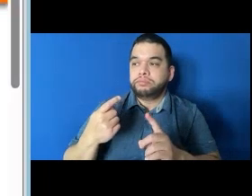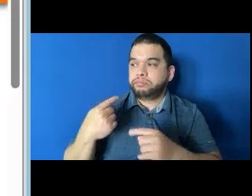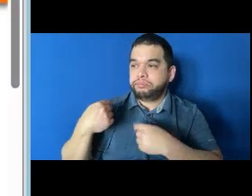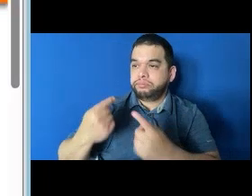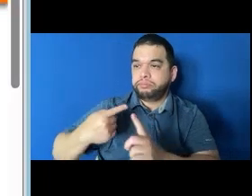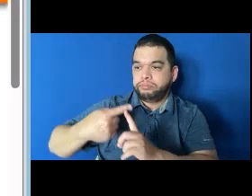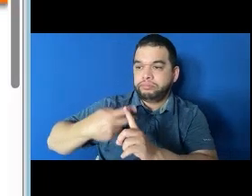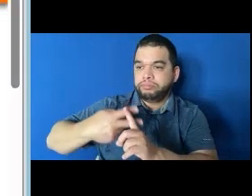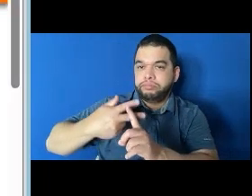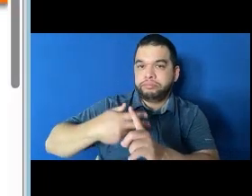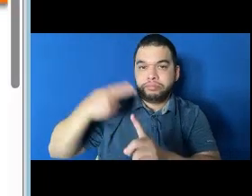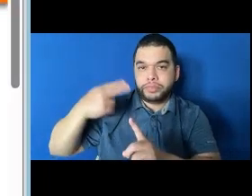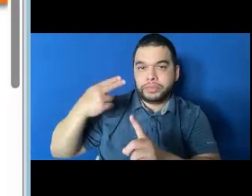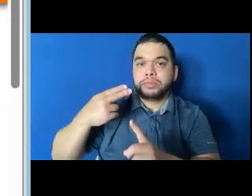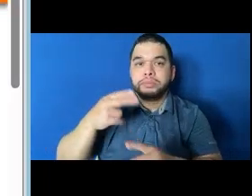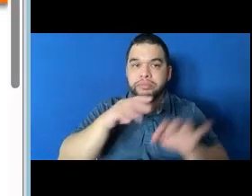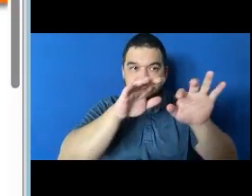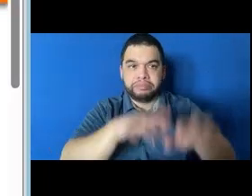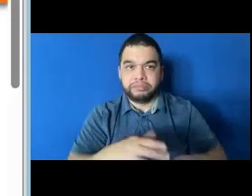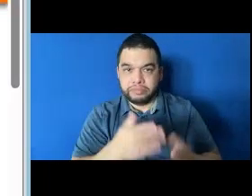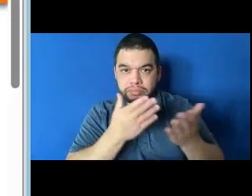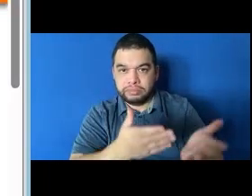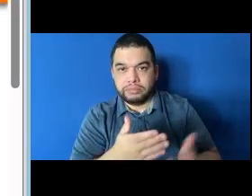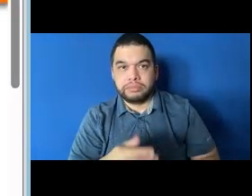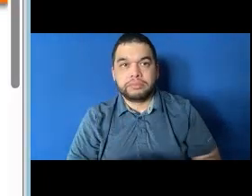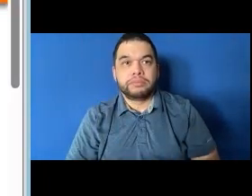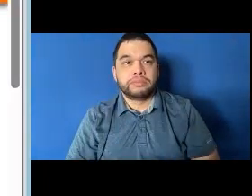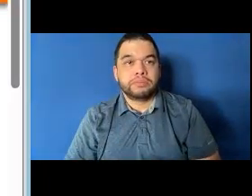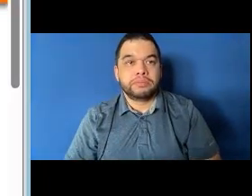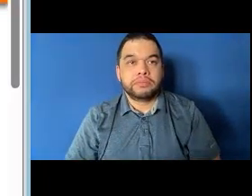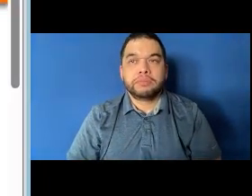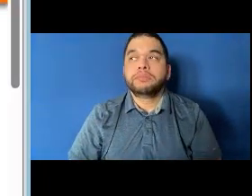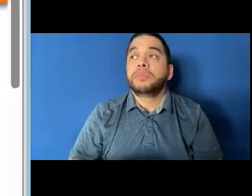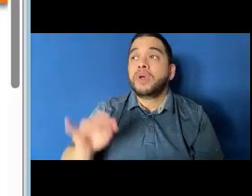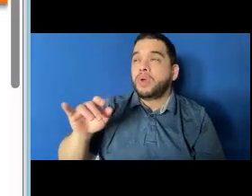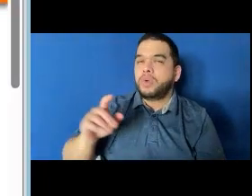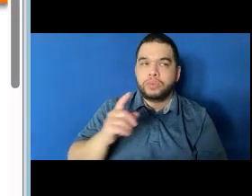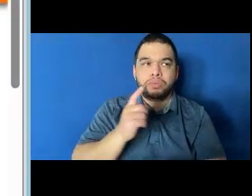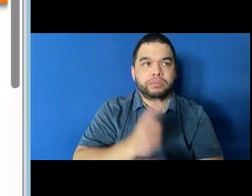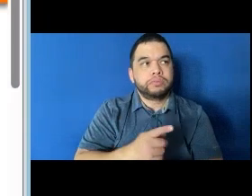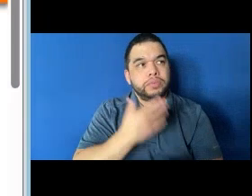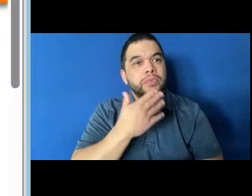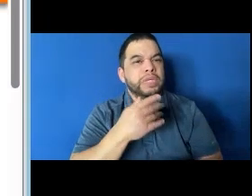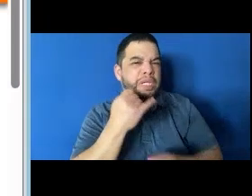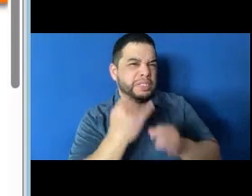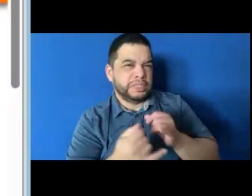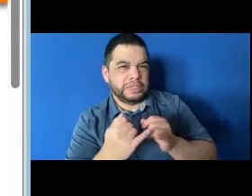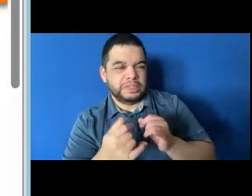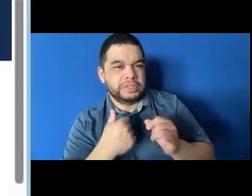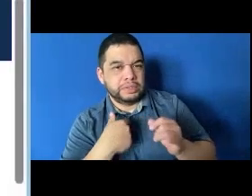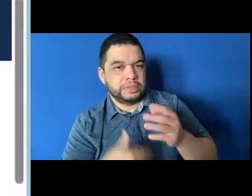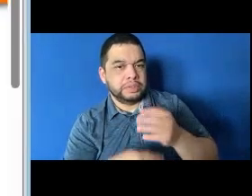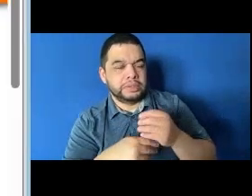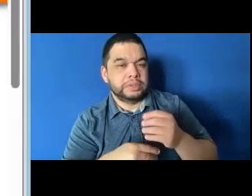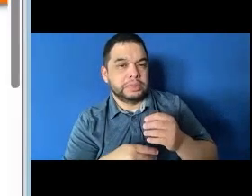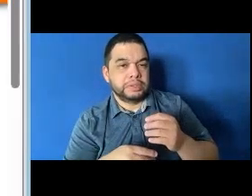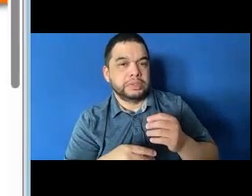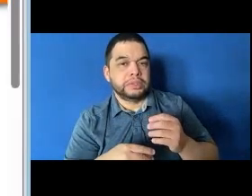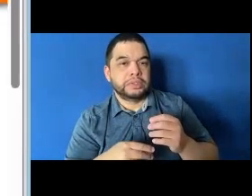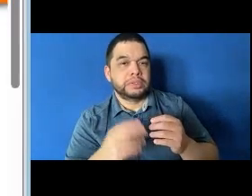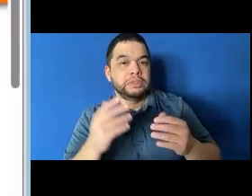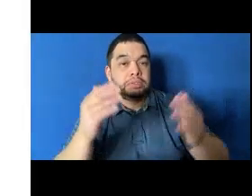And lastly, I'm going to touch upon the last thing and quickly I wanted to explain that would be the